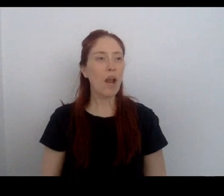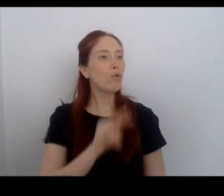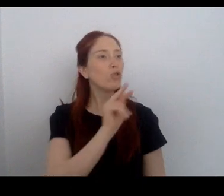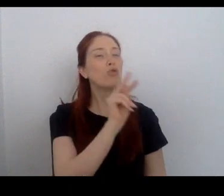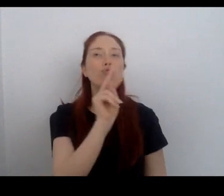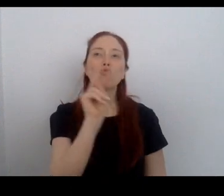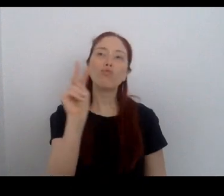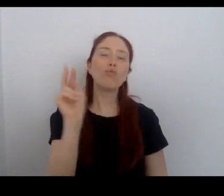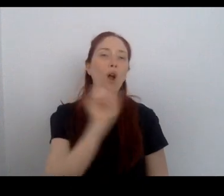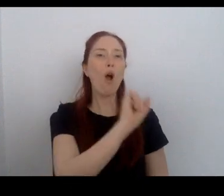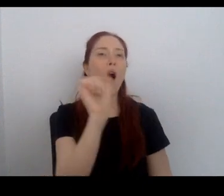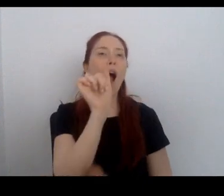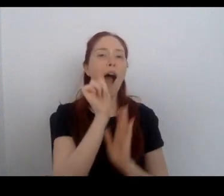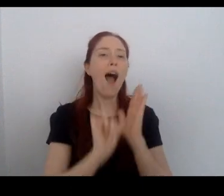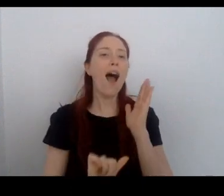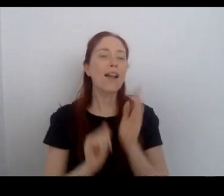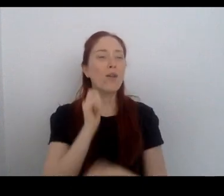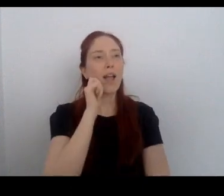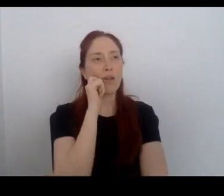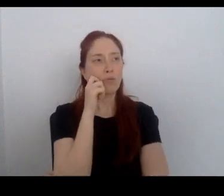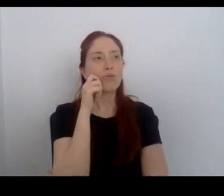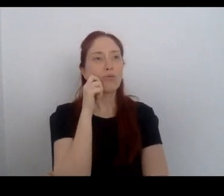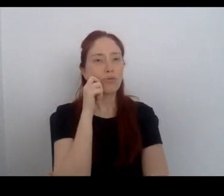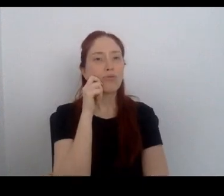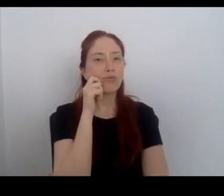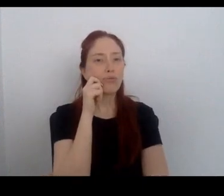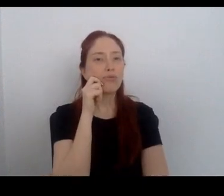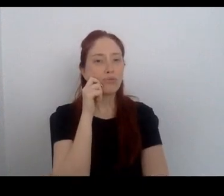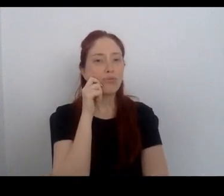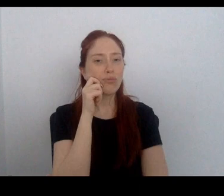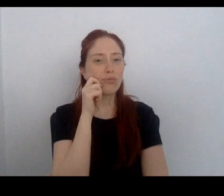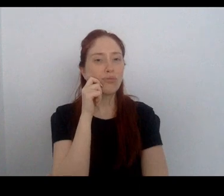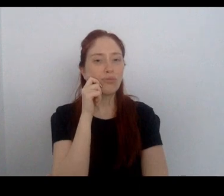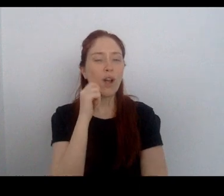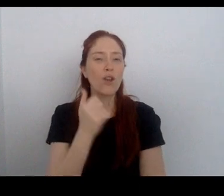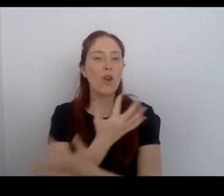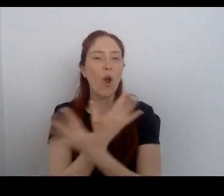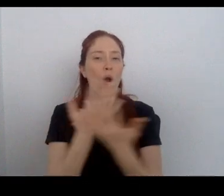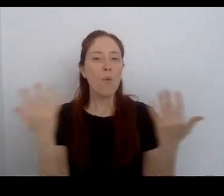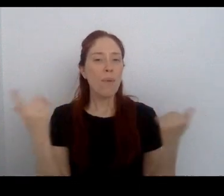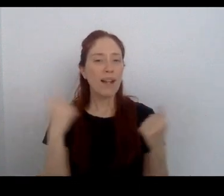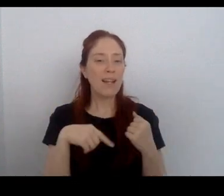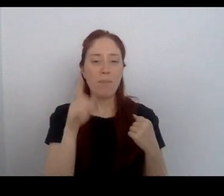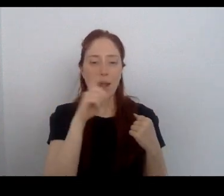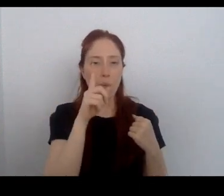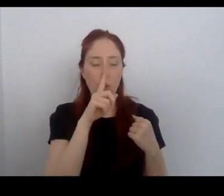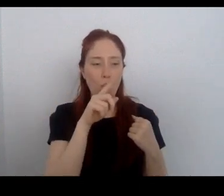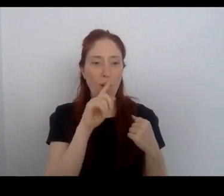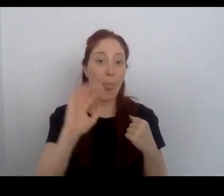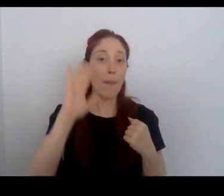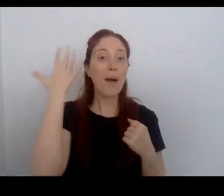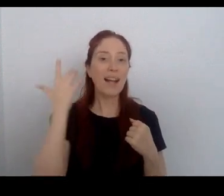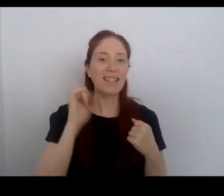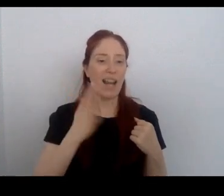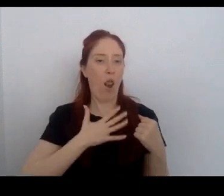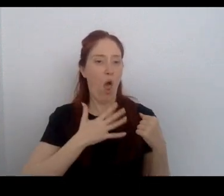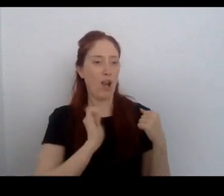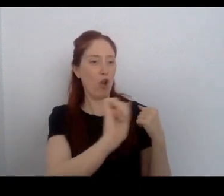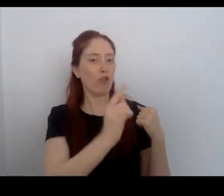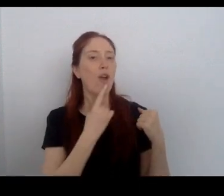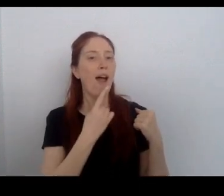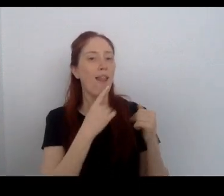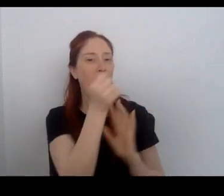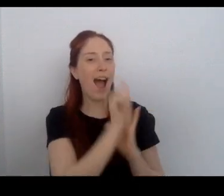who said that it was kind of great that the critics ignored her for much of her life, because she was able to just